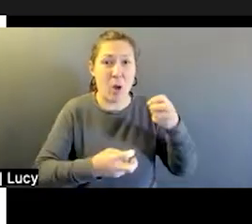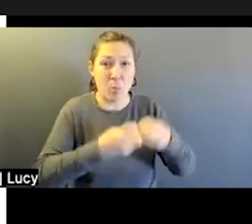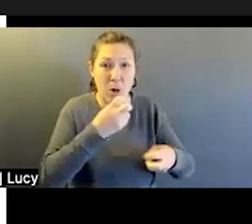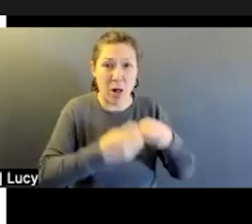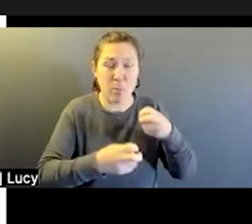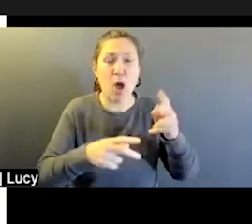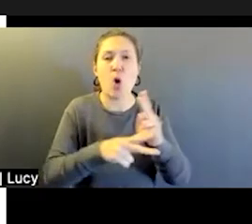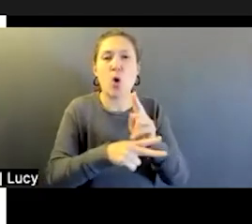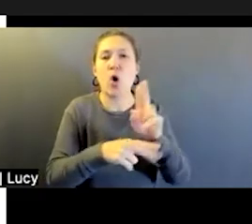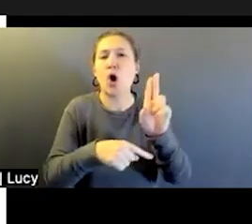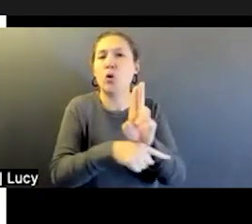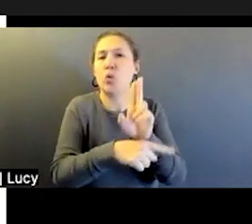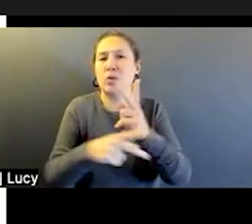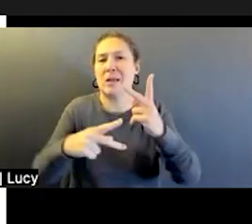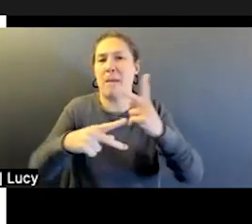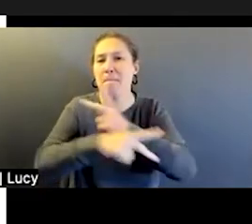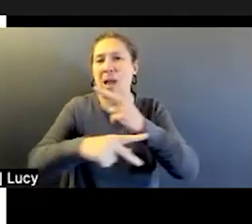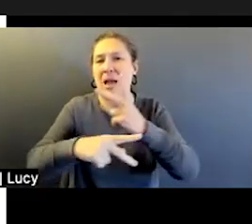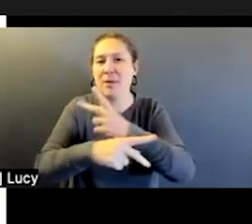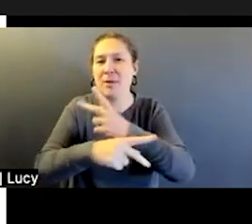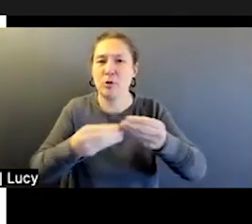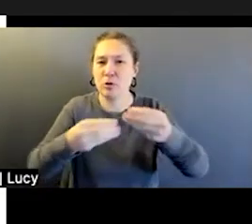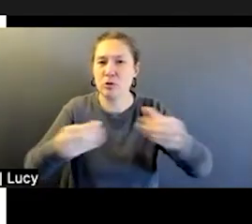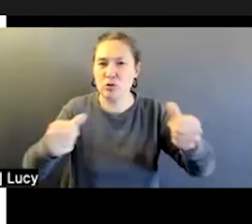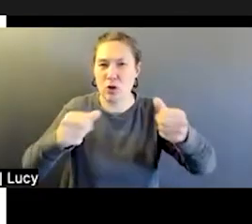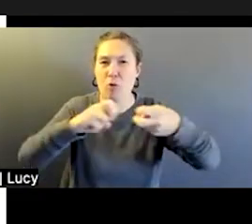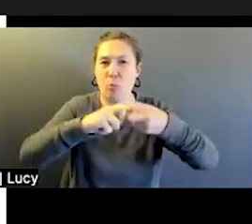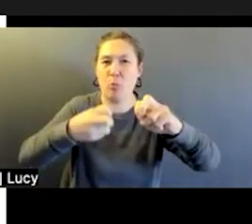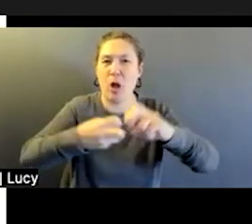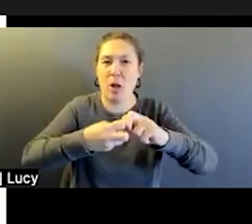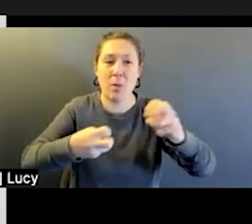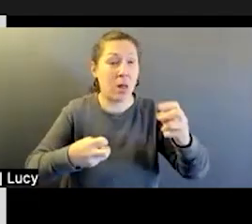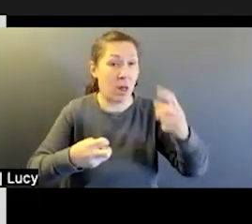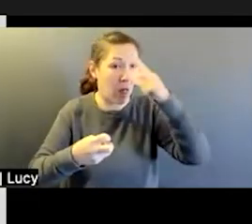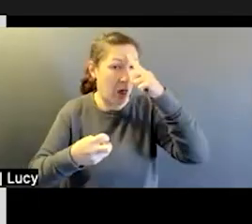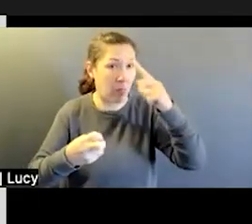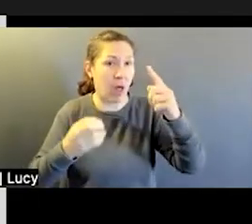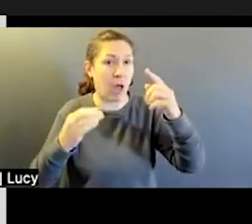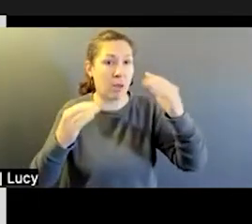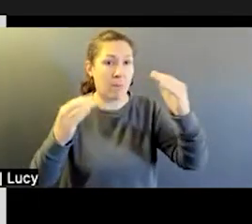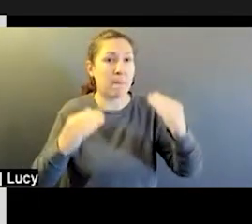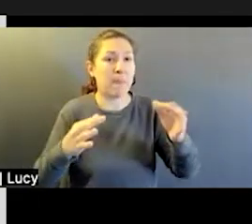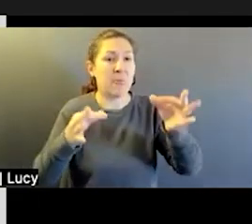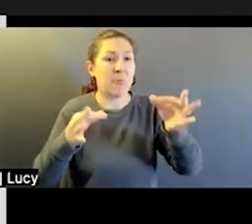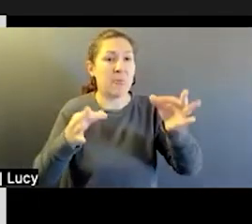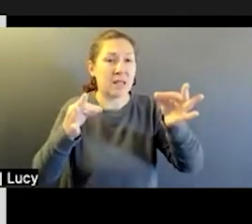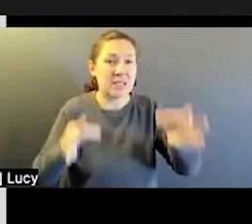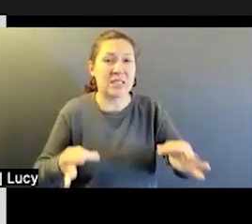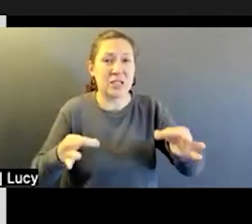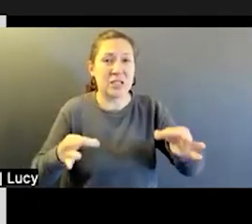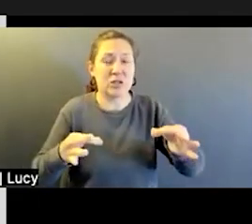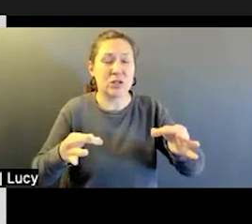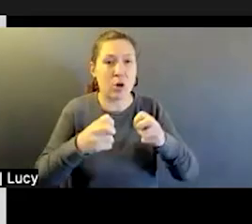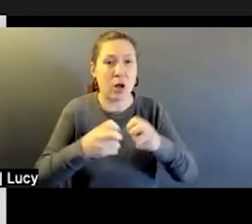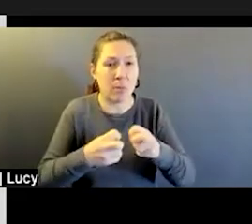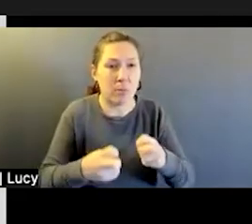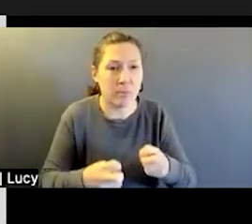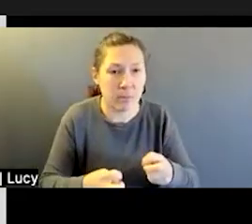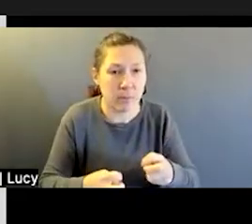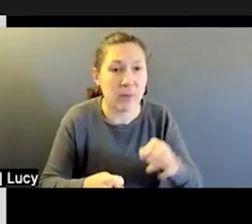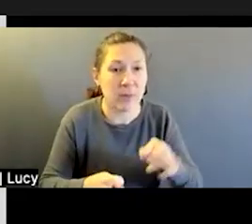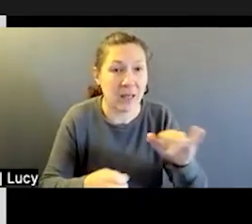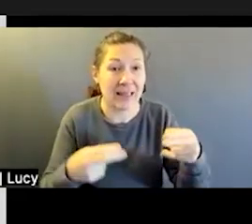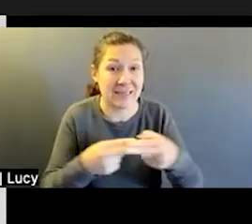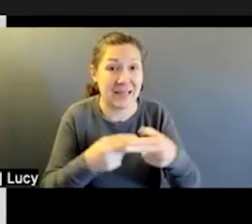mathematics. I thought that a decision problems, next slide, should be the number 21, right? Yes.